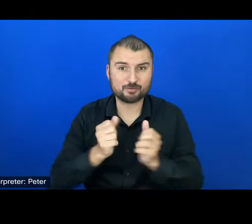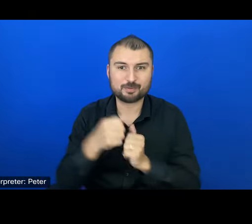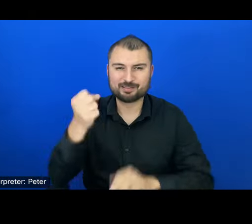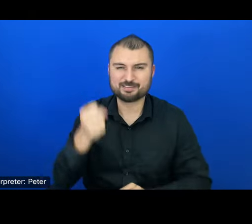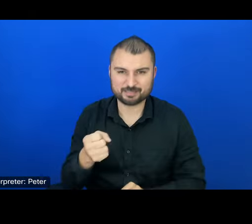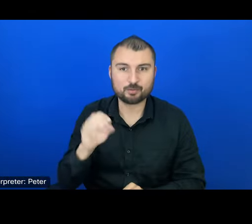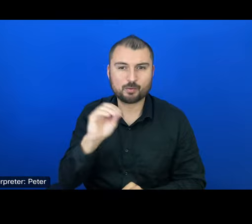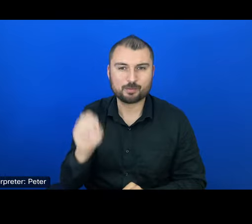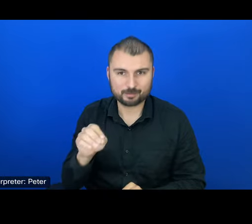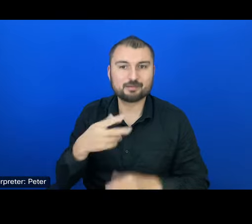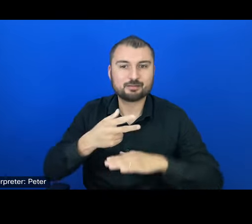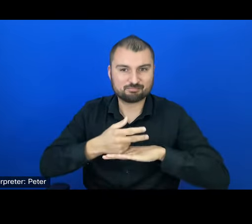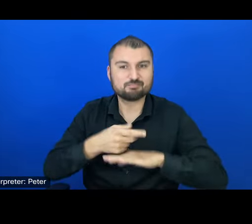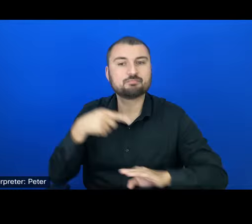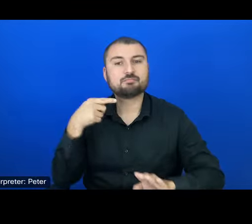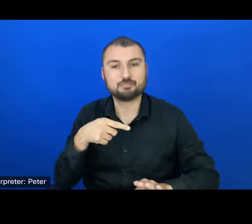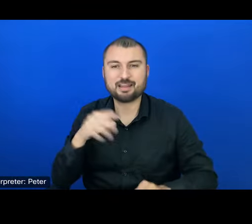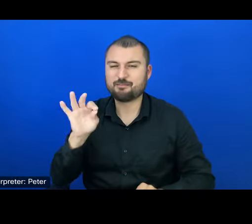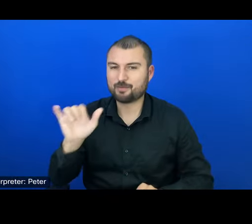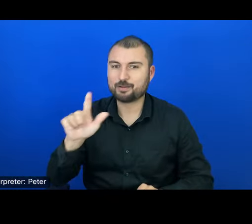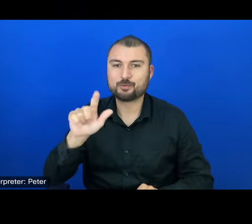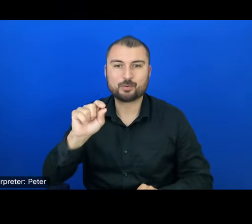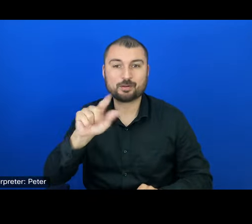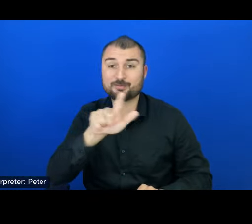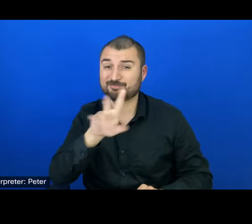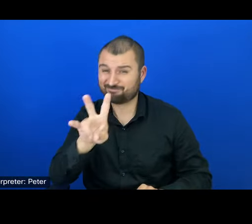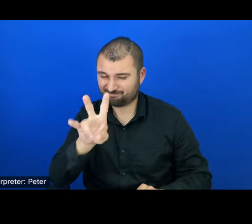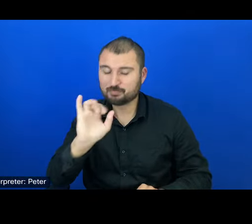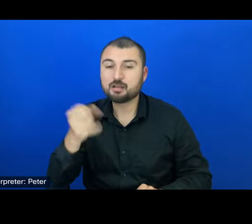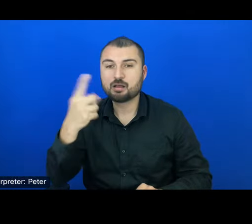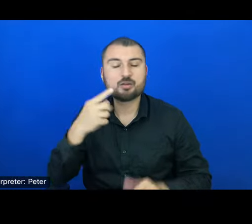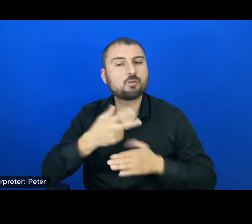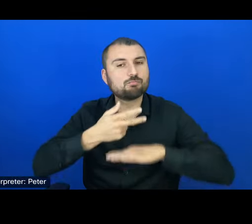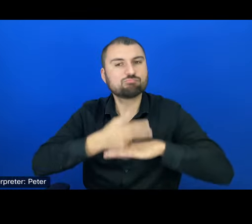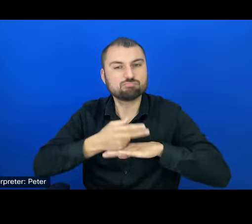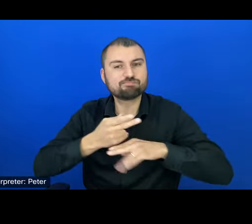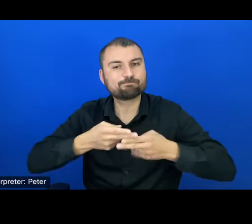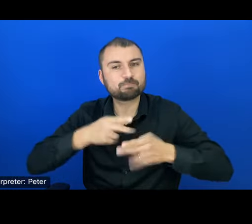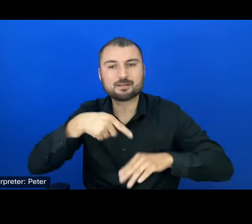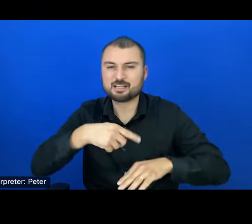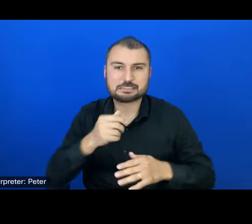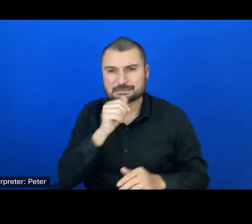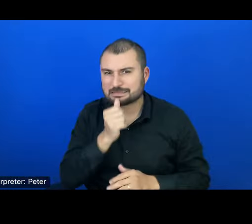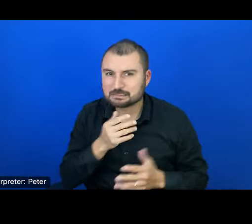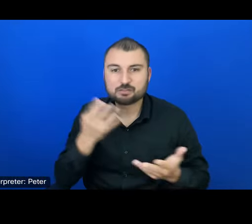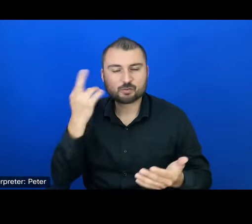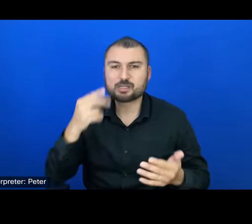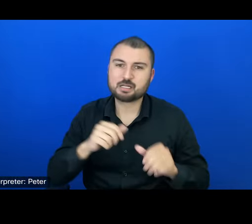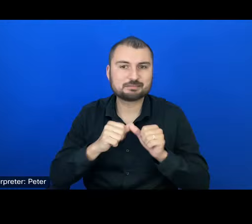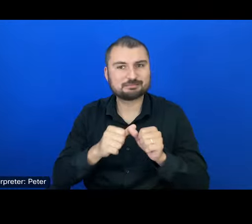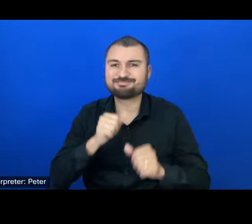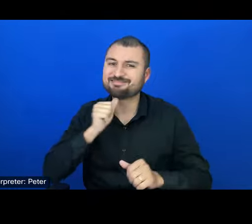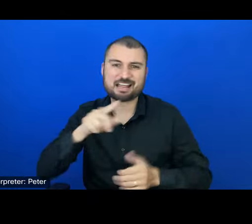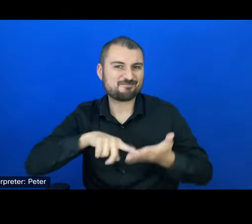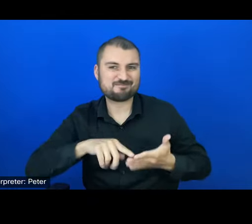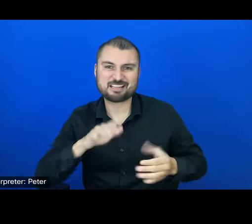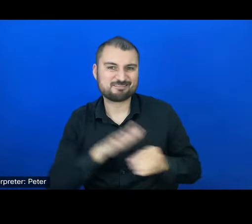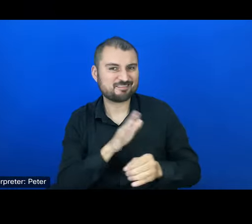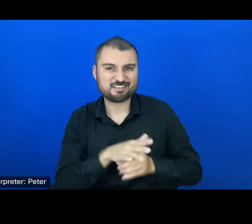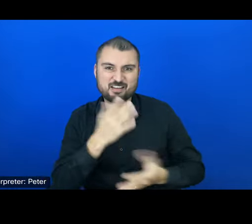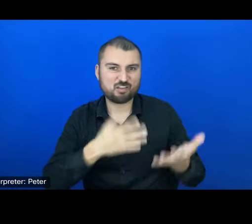South Olathe Station in FY 2027. Way stations in Kansas suffer from chronic underinvestment. Many of